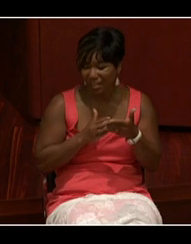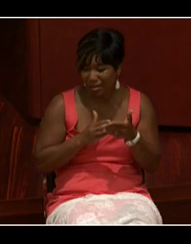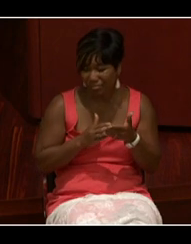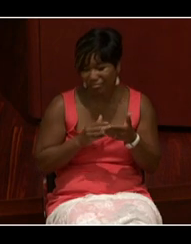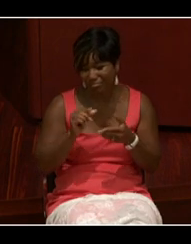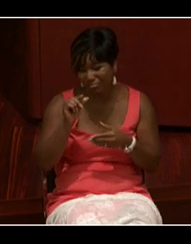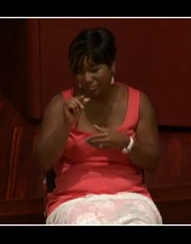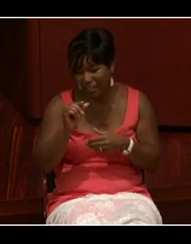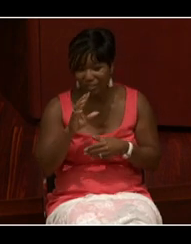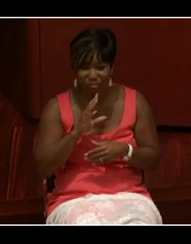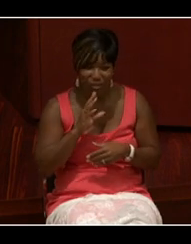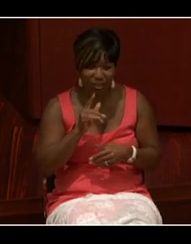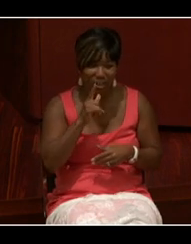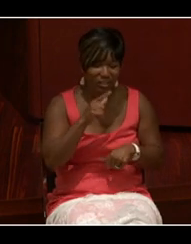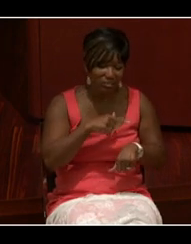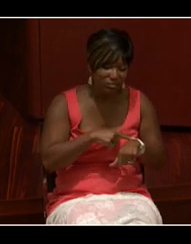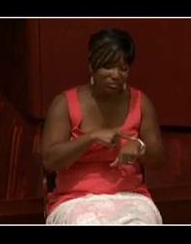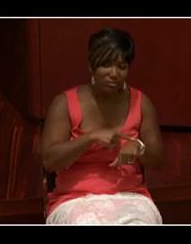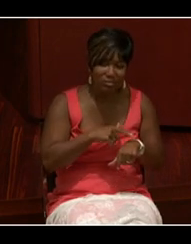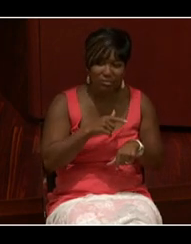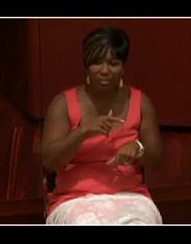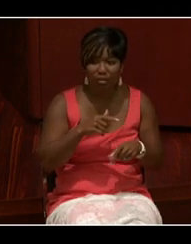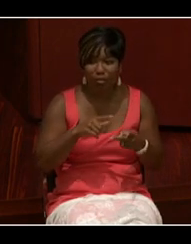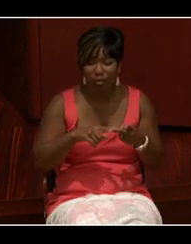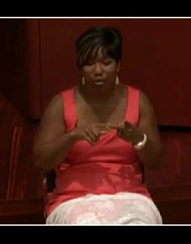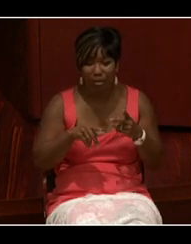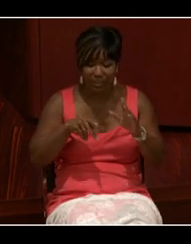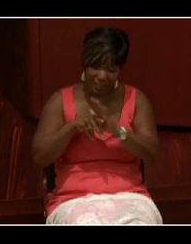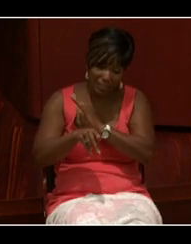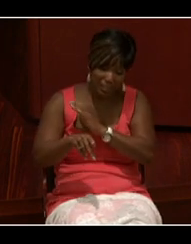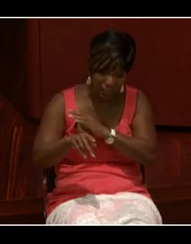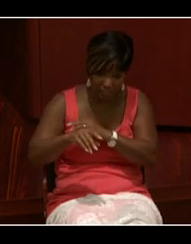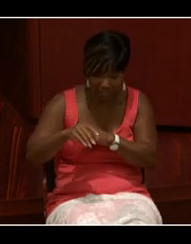to pretty serious things, such as murdering another inmate.